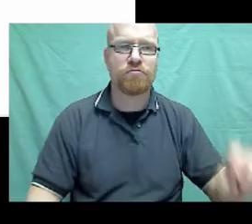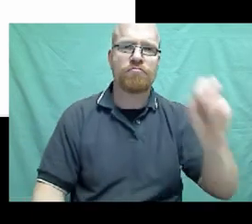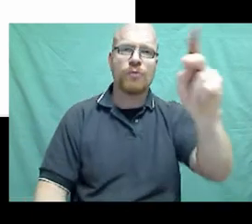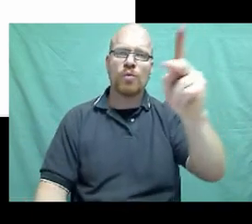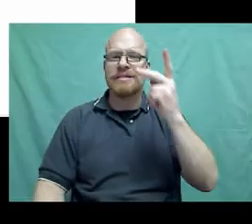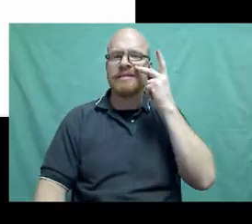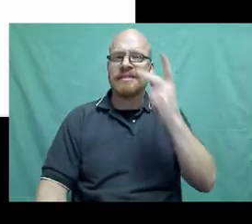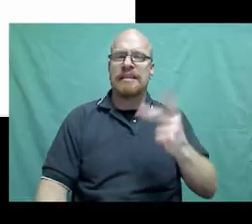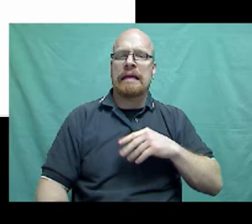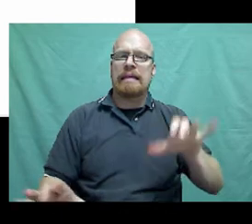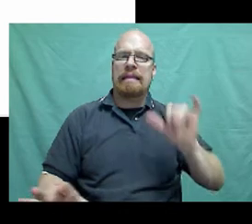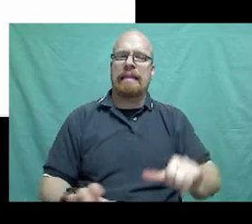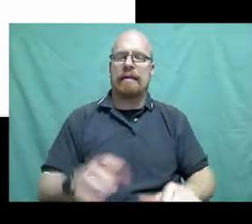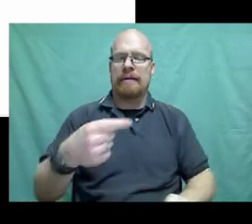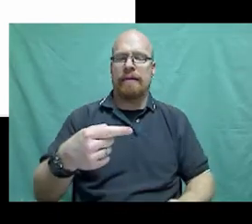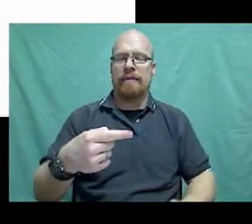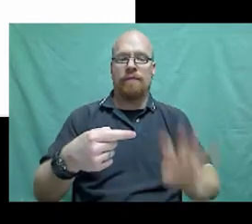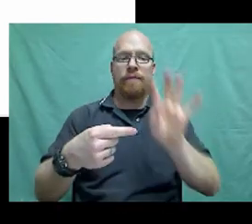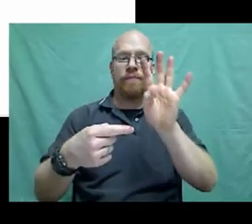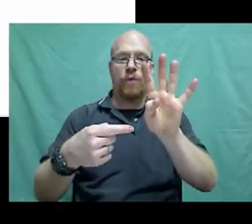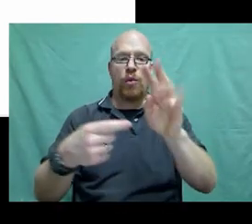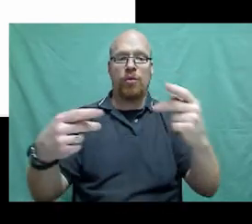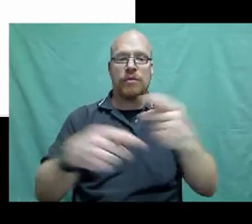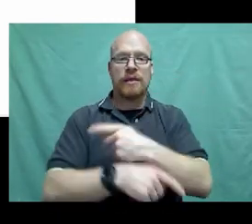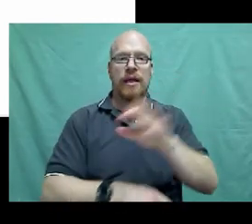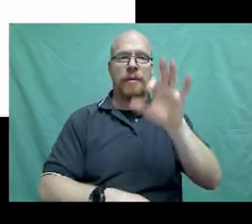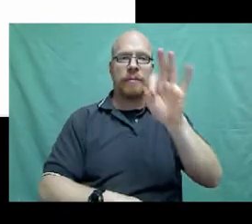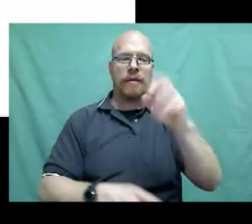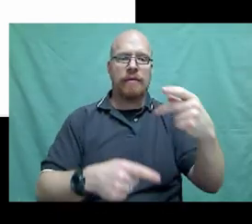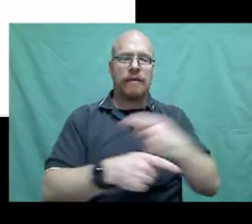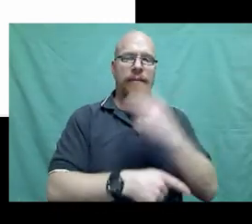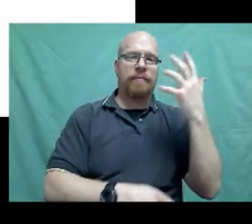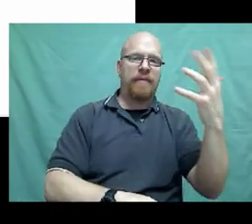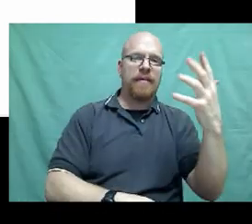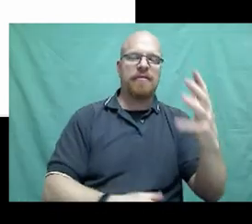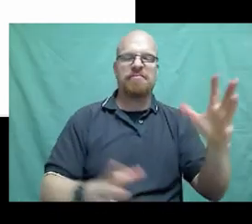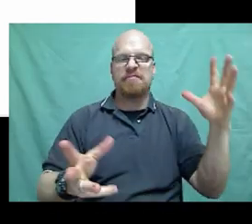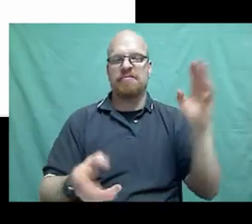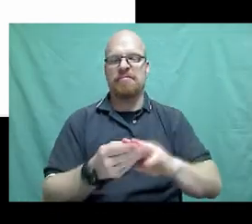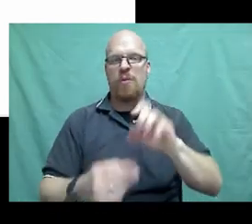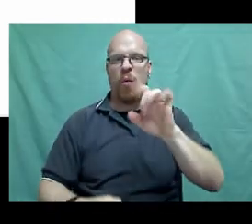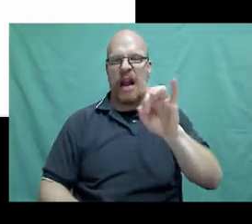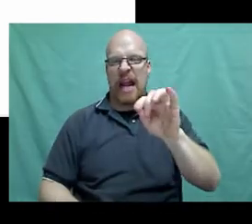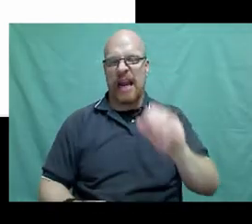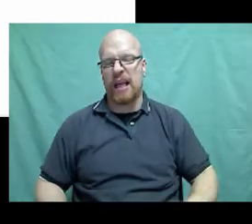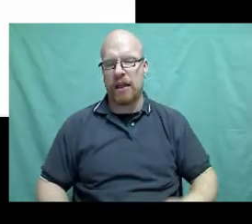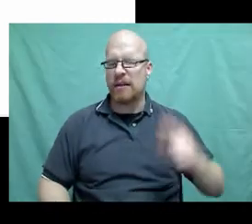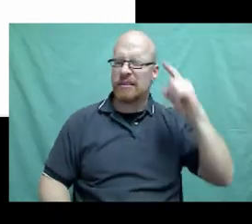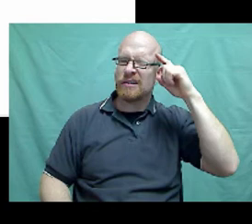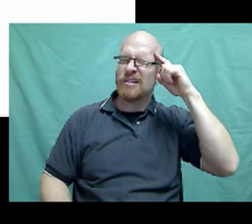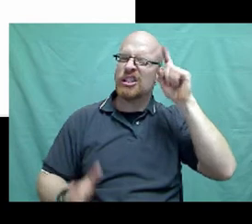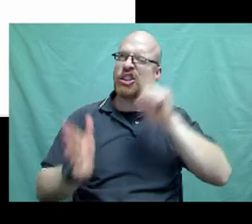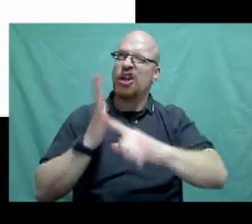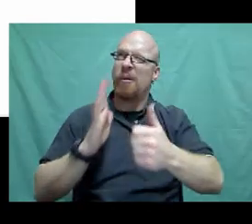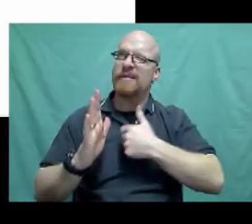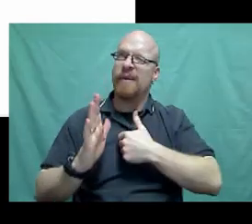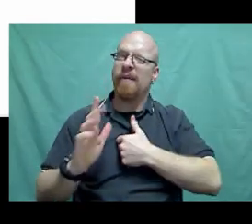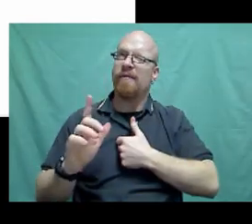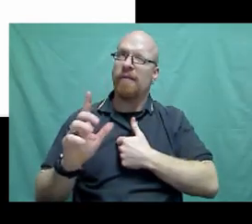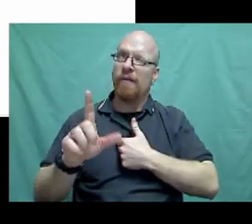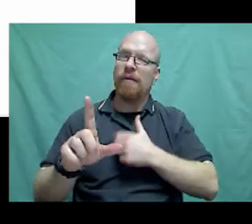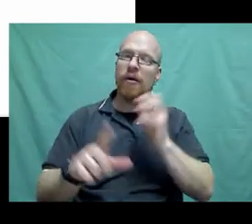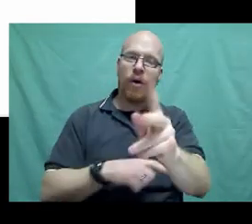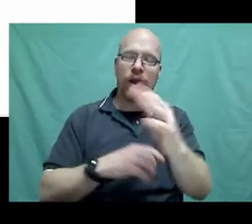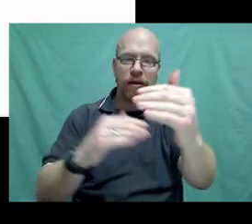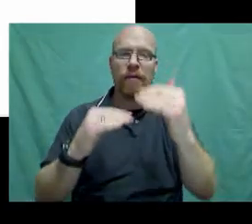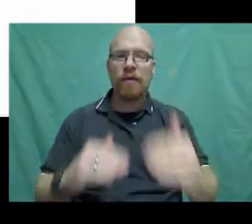Okay, now you see I did this -4 times 9 times 5 becomes 180. I wasn't sure if I was correct, but I wanted